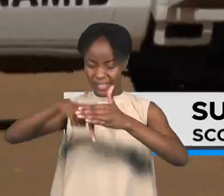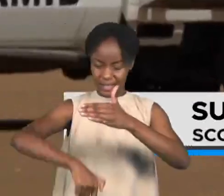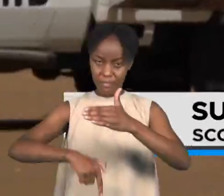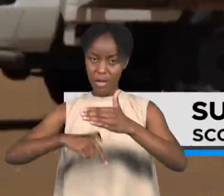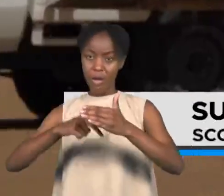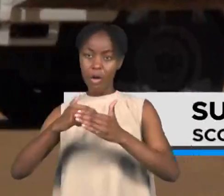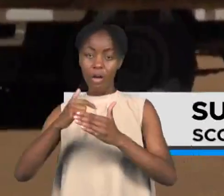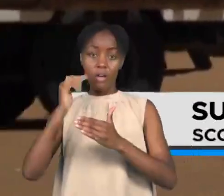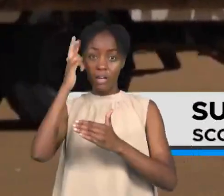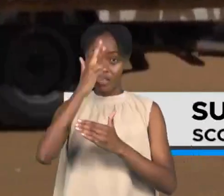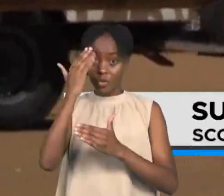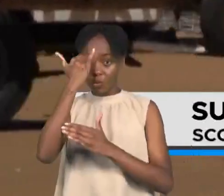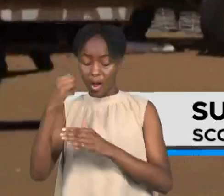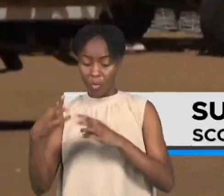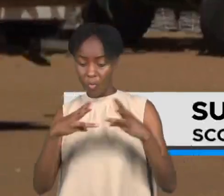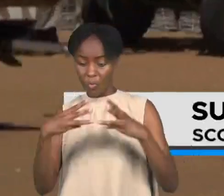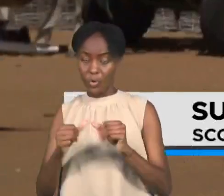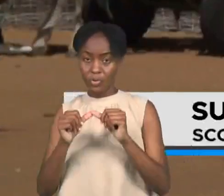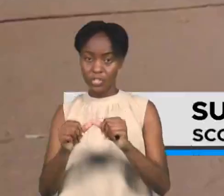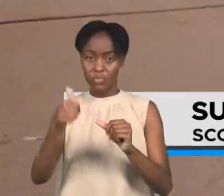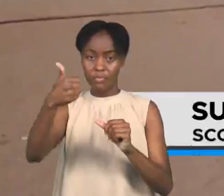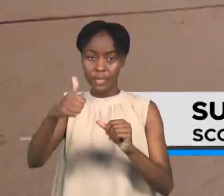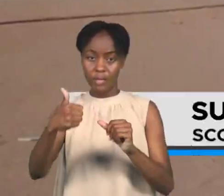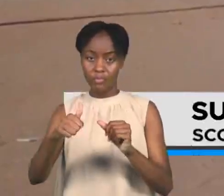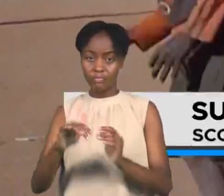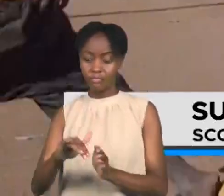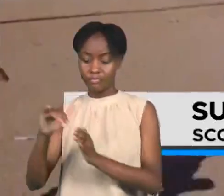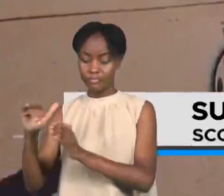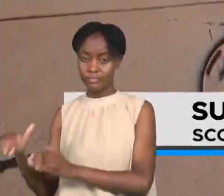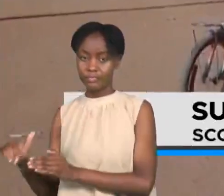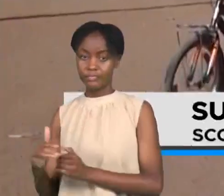region. Reporting for Switch TV, my name is Kanyaru Alex.